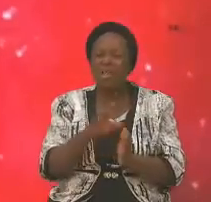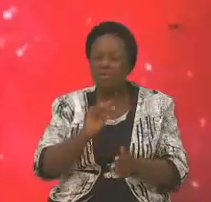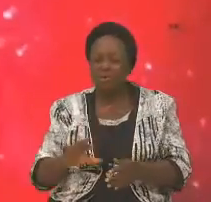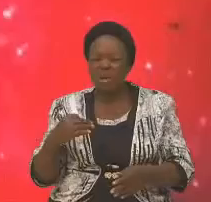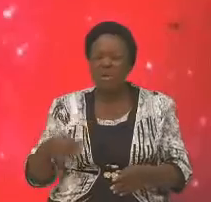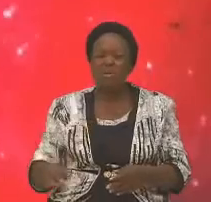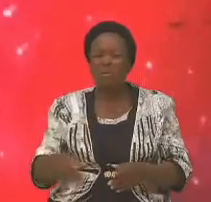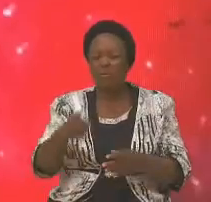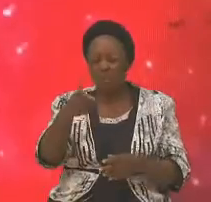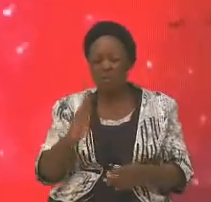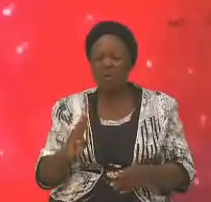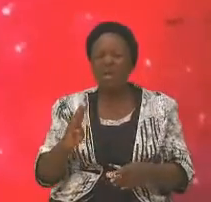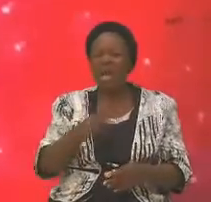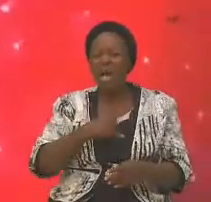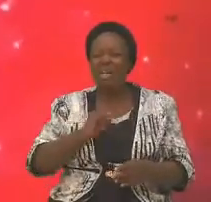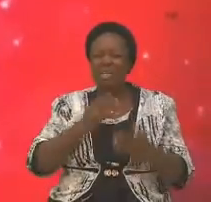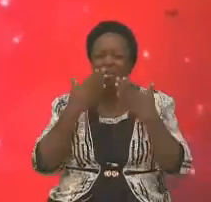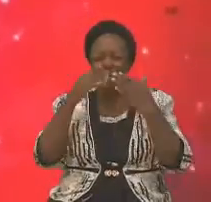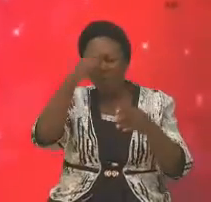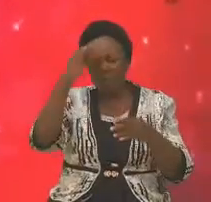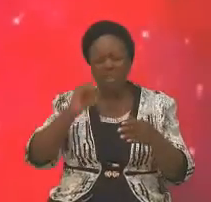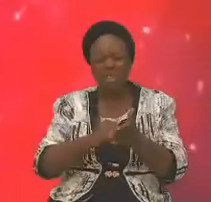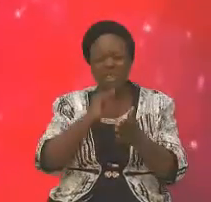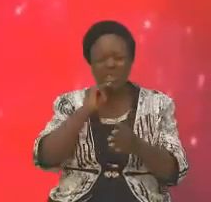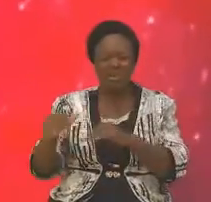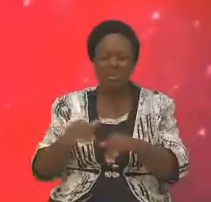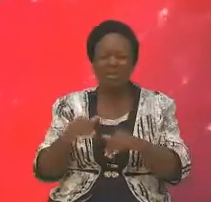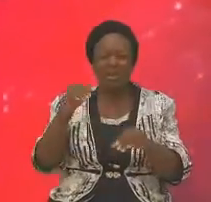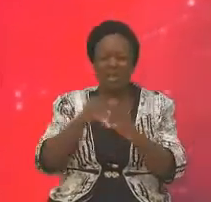Jesus' name, I pray.